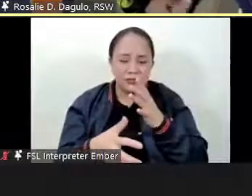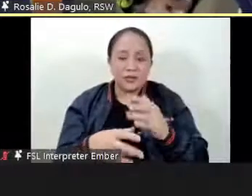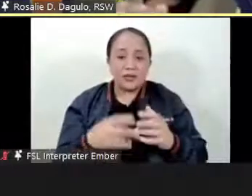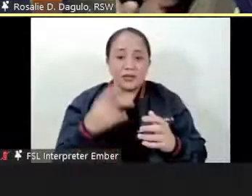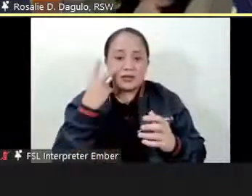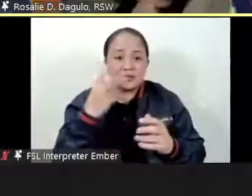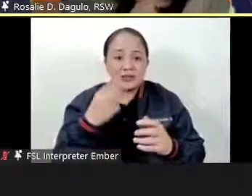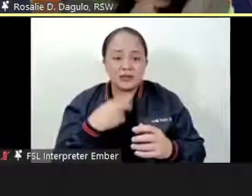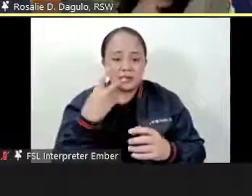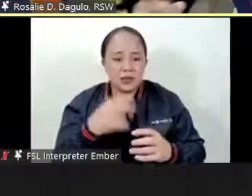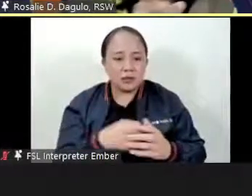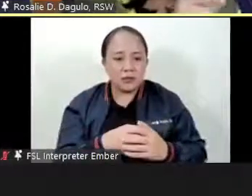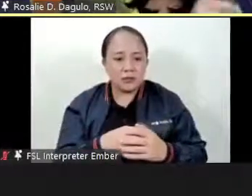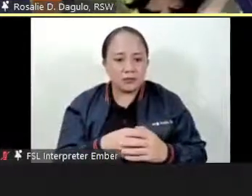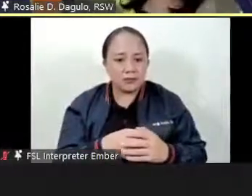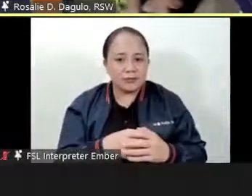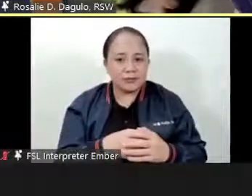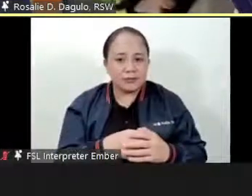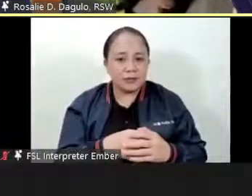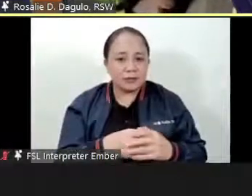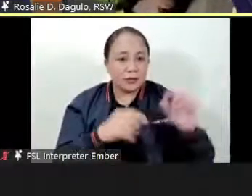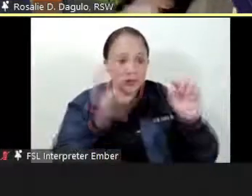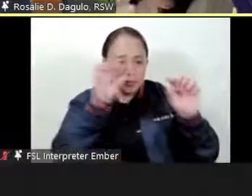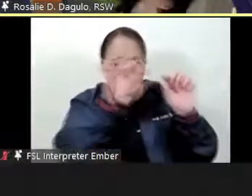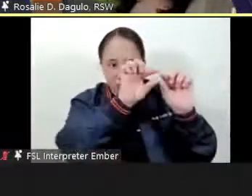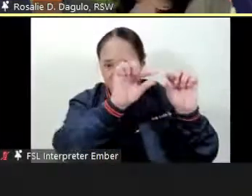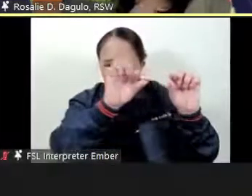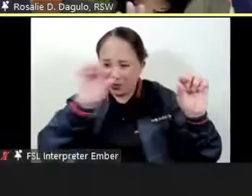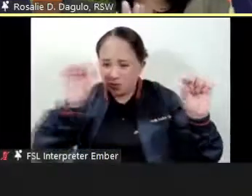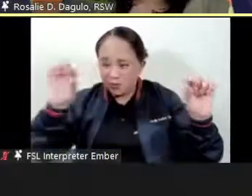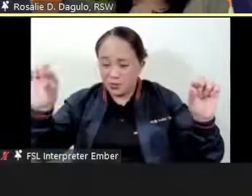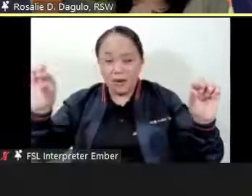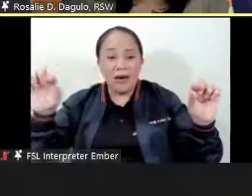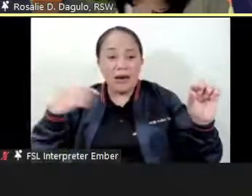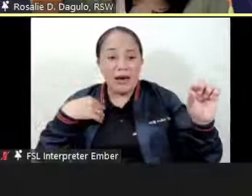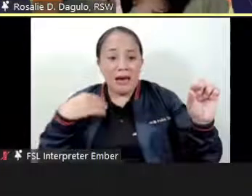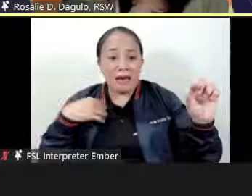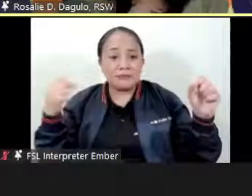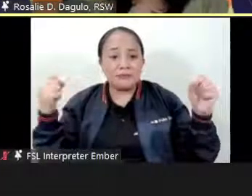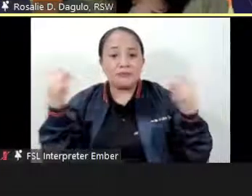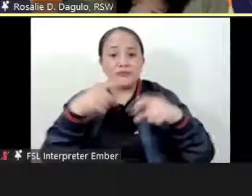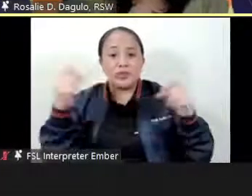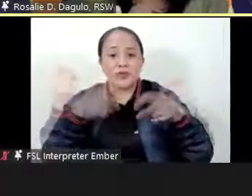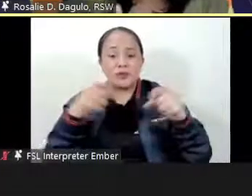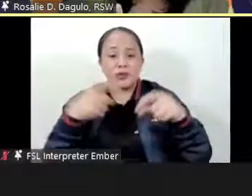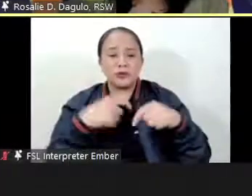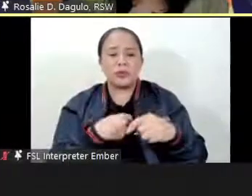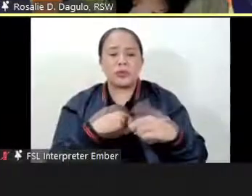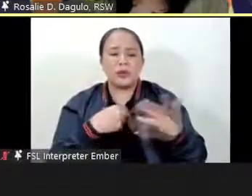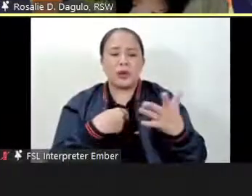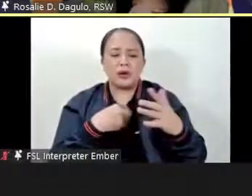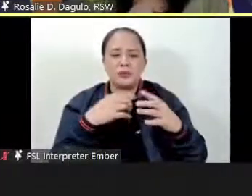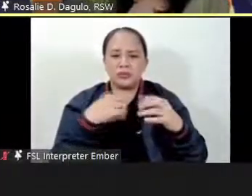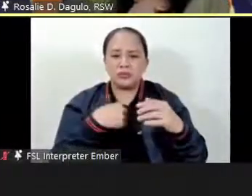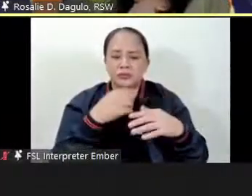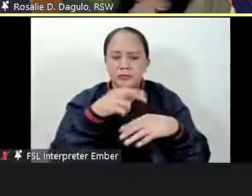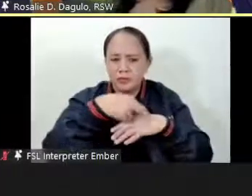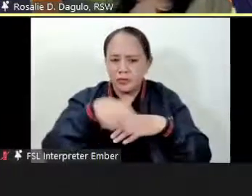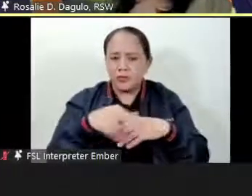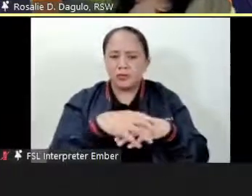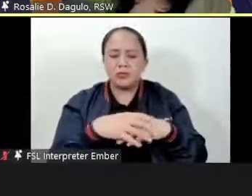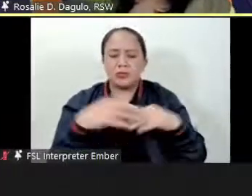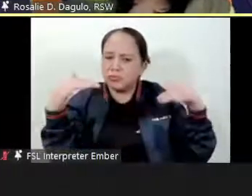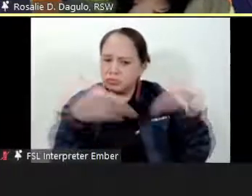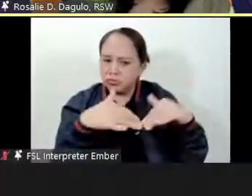bars extending from end to end, you would see their feedback, case conference, and referral, which